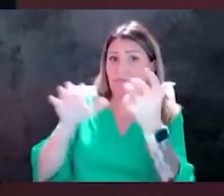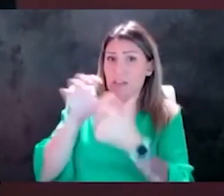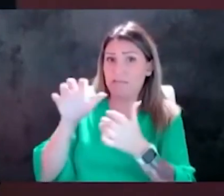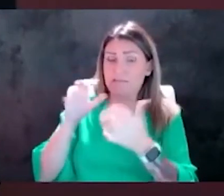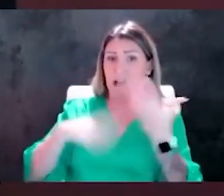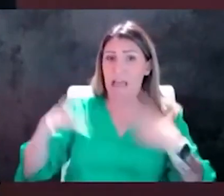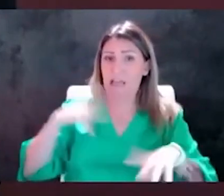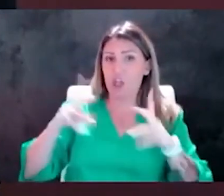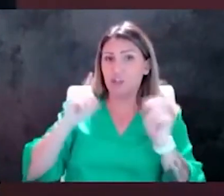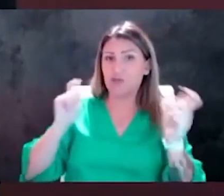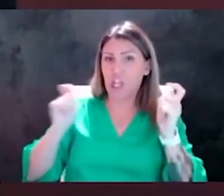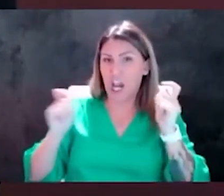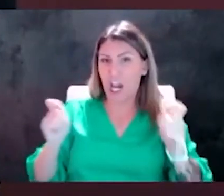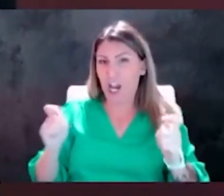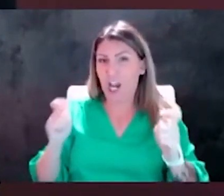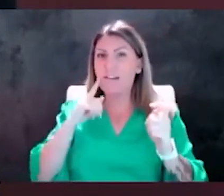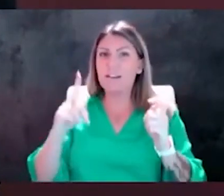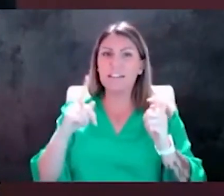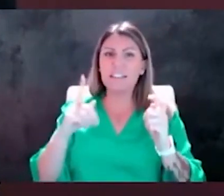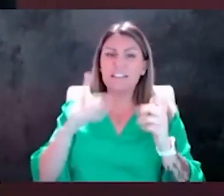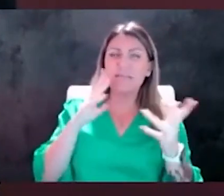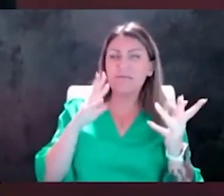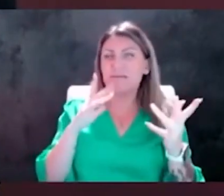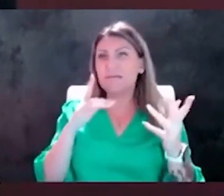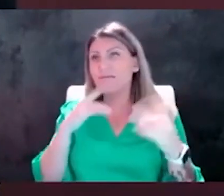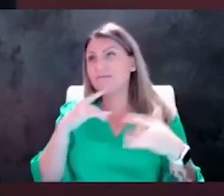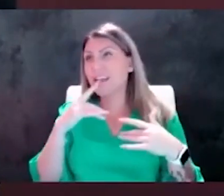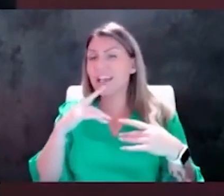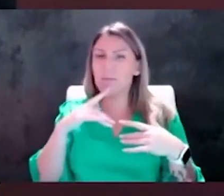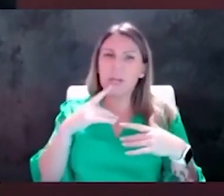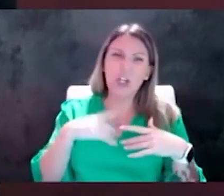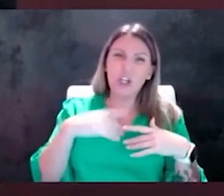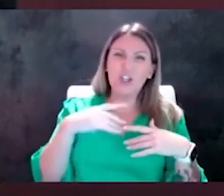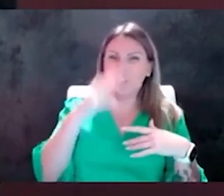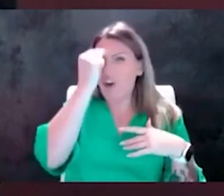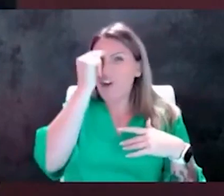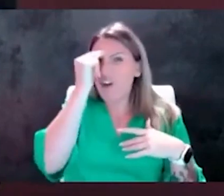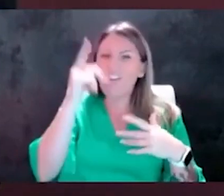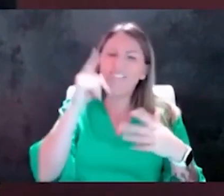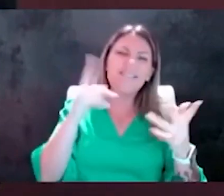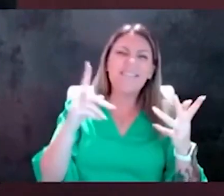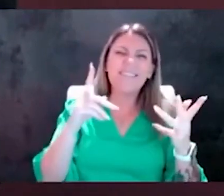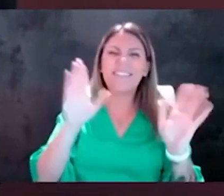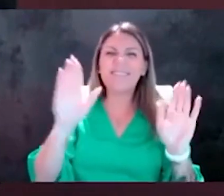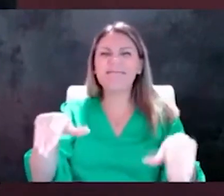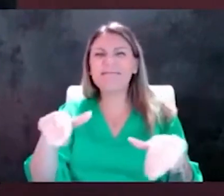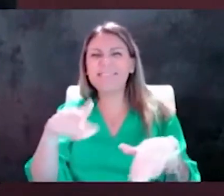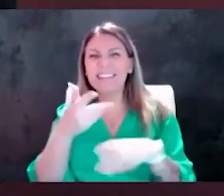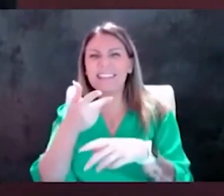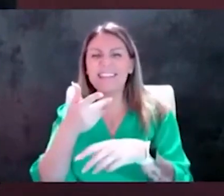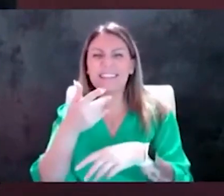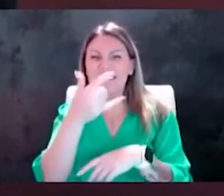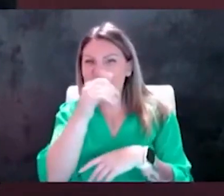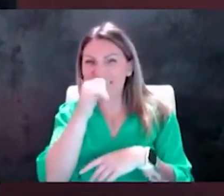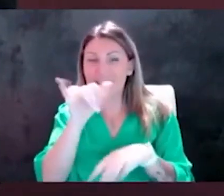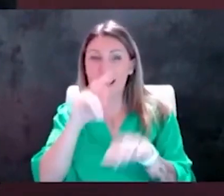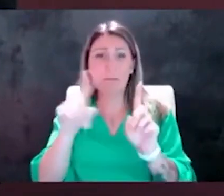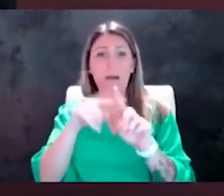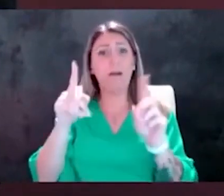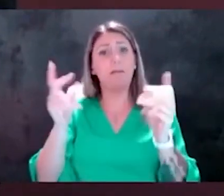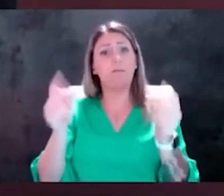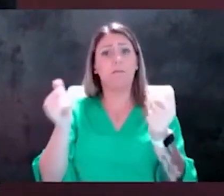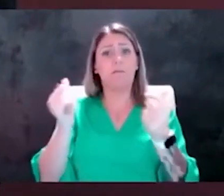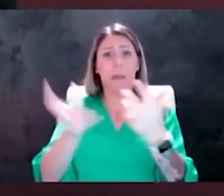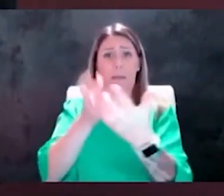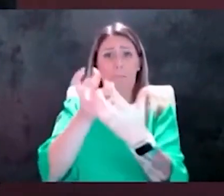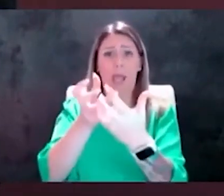more, which is sort of geeky and awkward, and that's what I would do, right? Because I'm kind of a dorky guy. But then all of a sudden, I can match the colors in the room pretty well because I matched